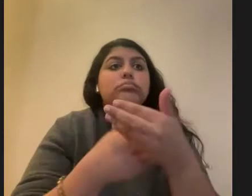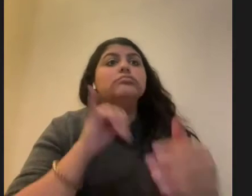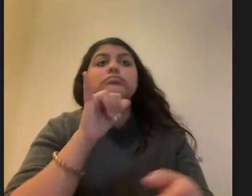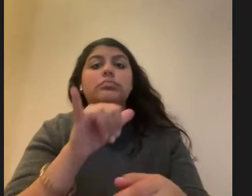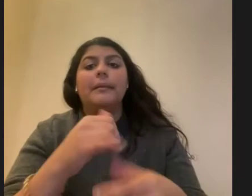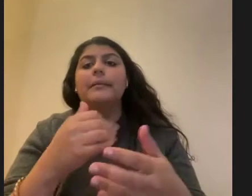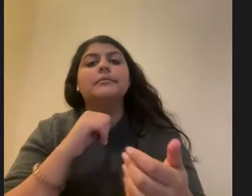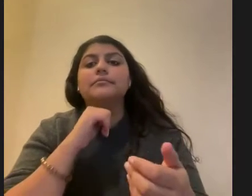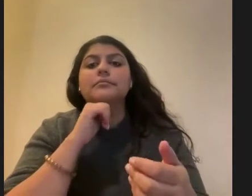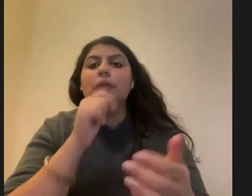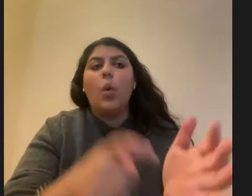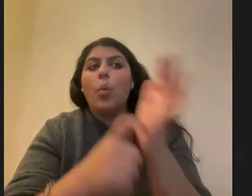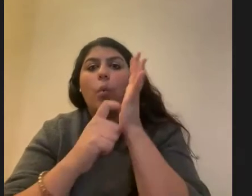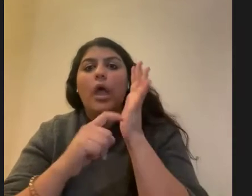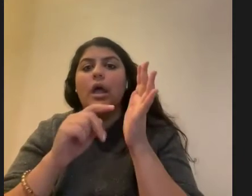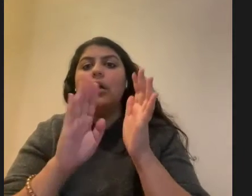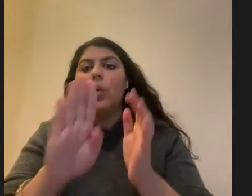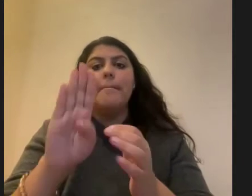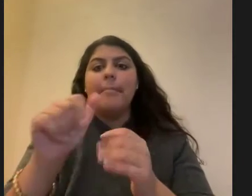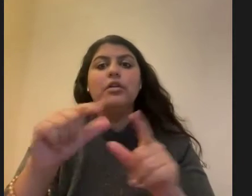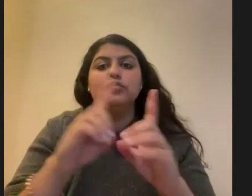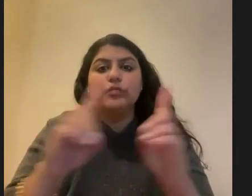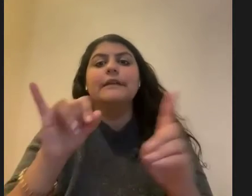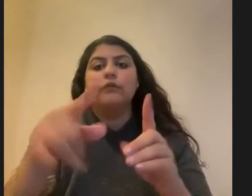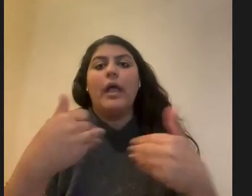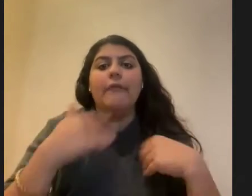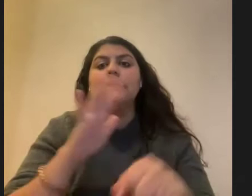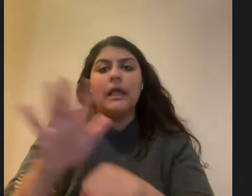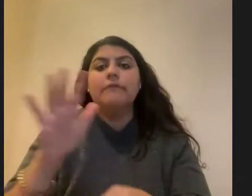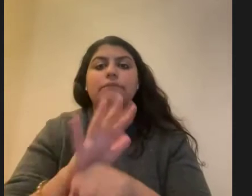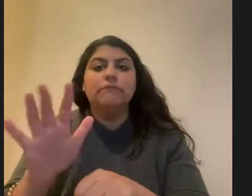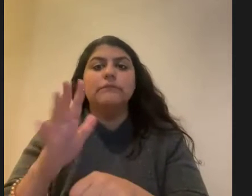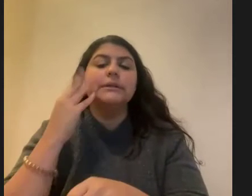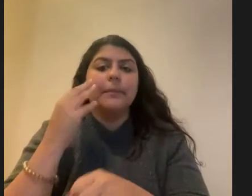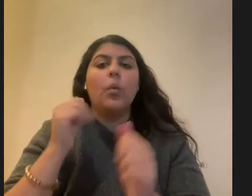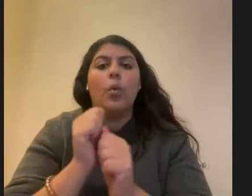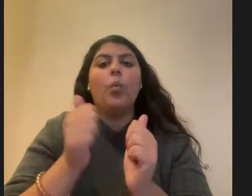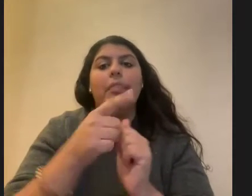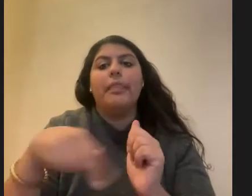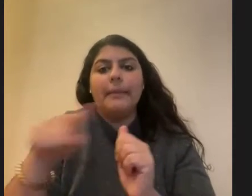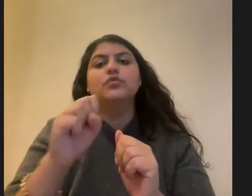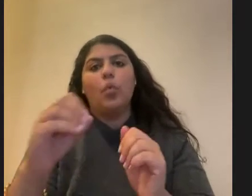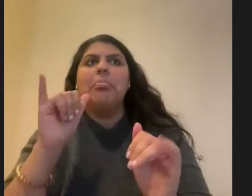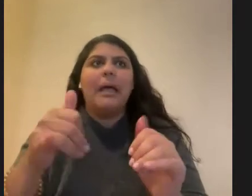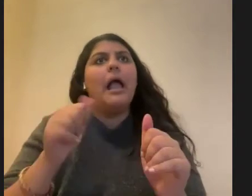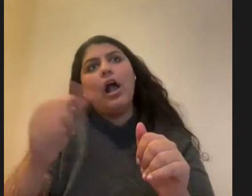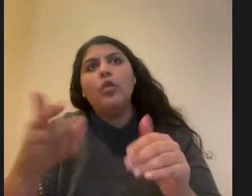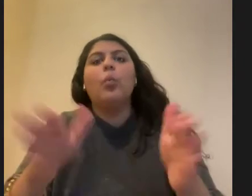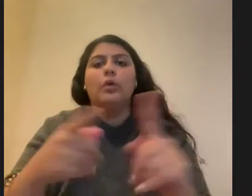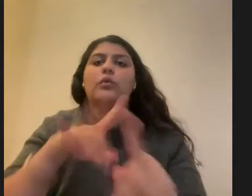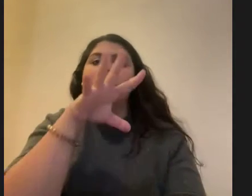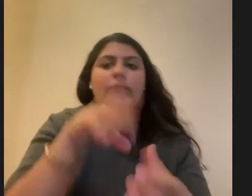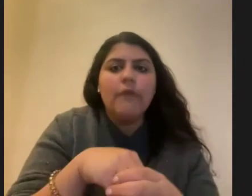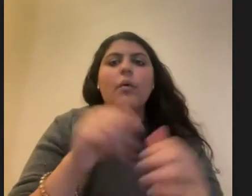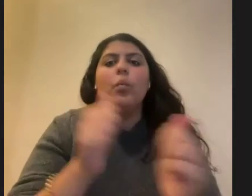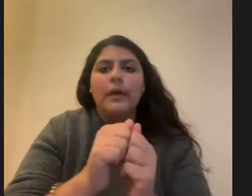even requiring an undergraduate degree if you have enough experience working with them. So that's a great, also another way to get involved with octopuses